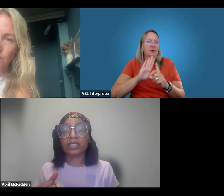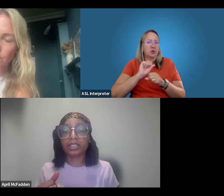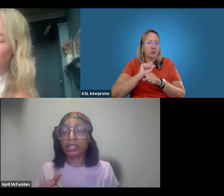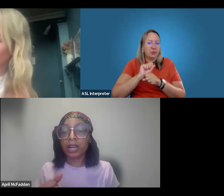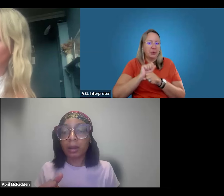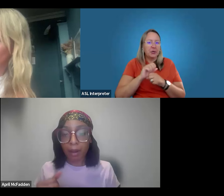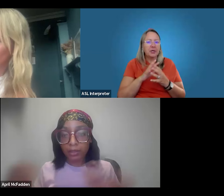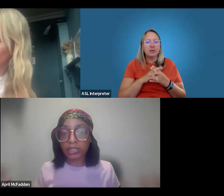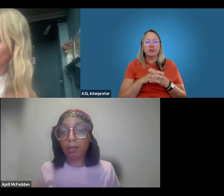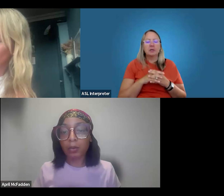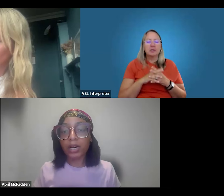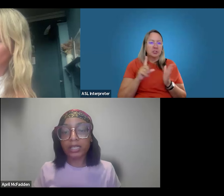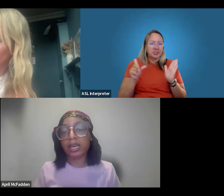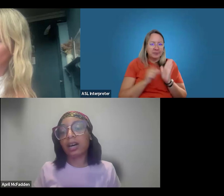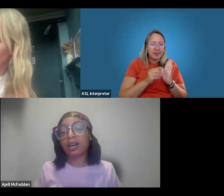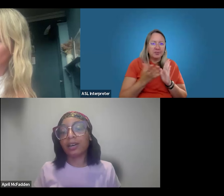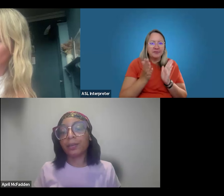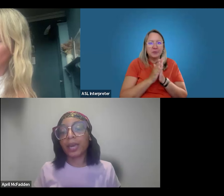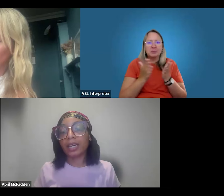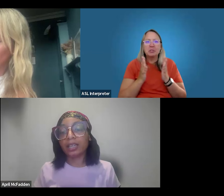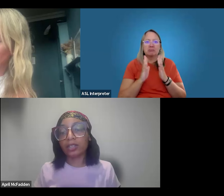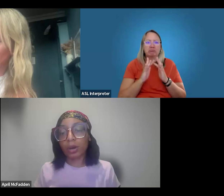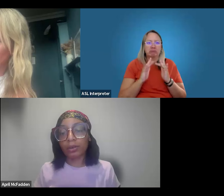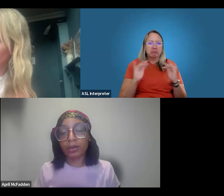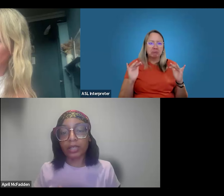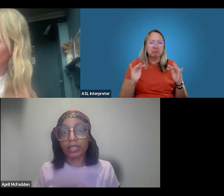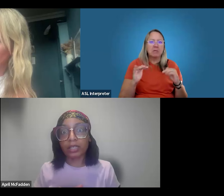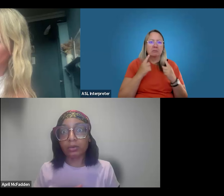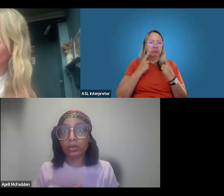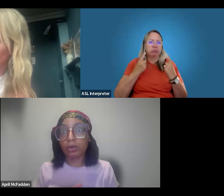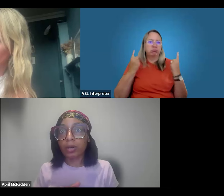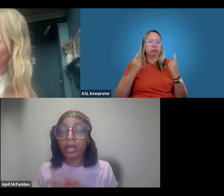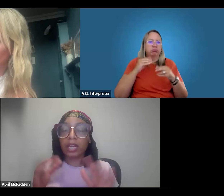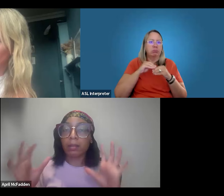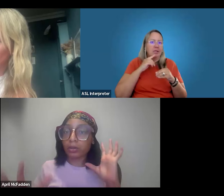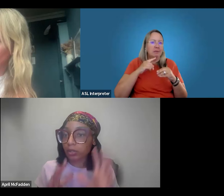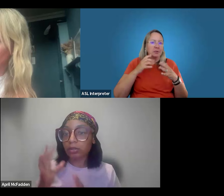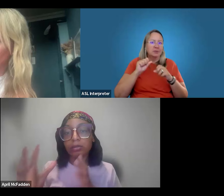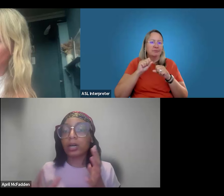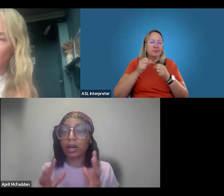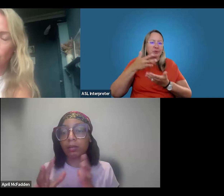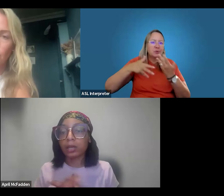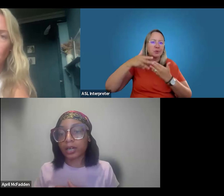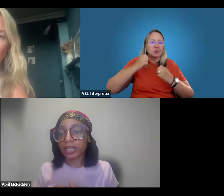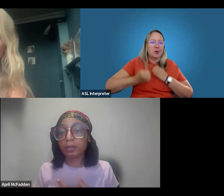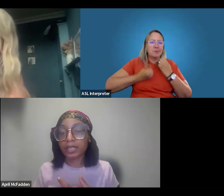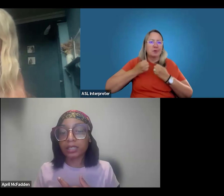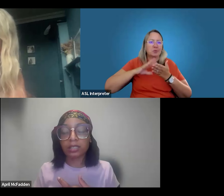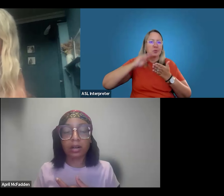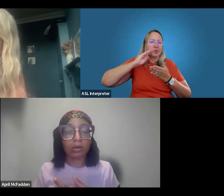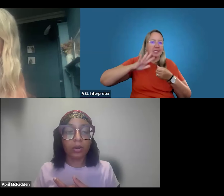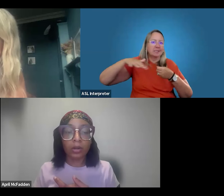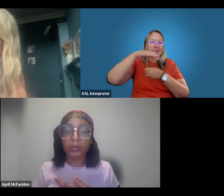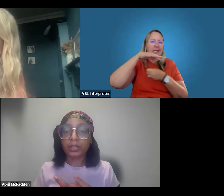work, and she's published a couple books, and is well known in the social and emotional learning